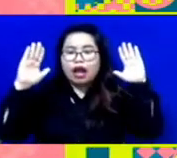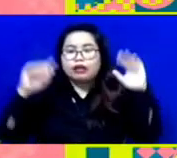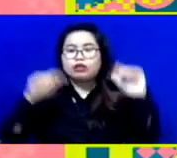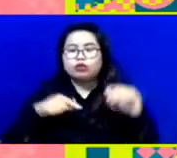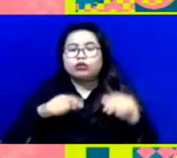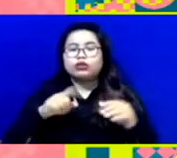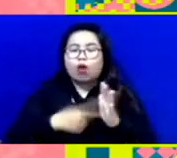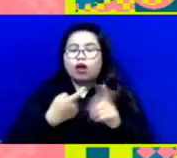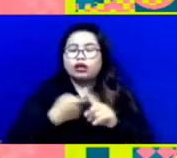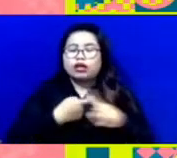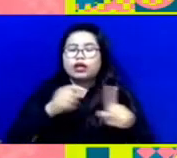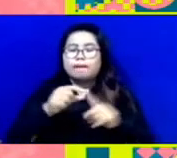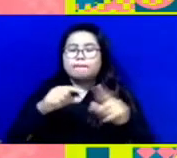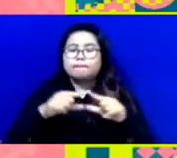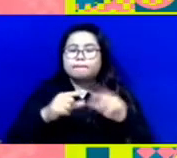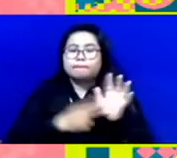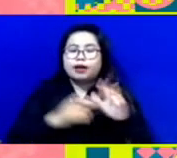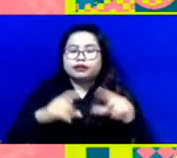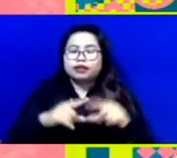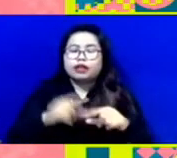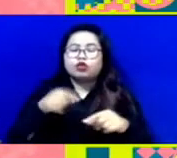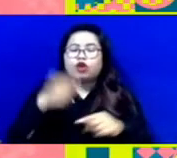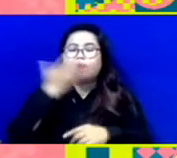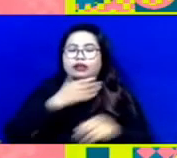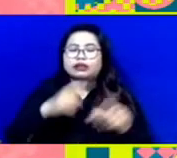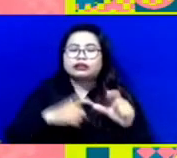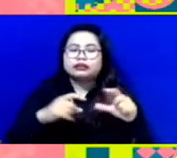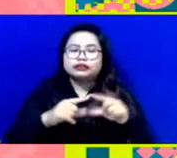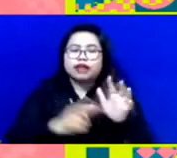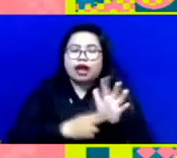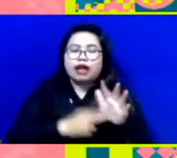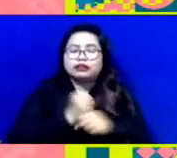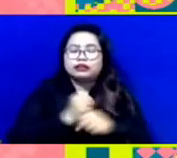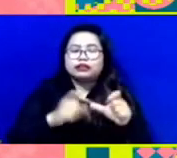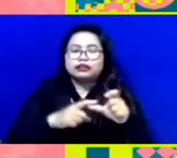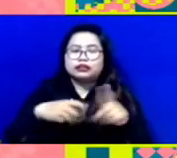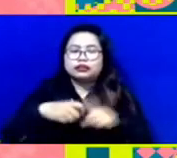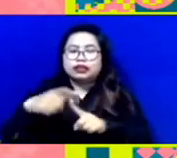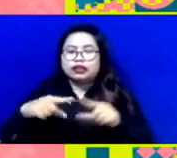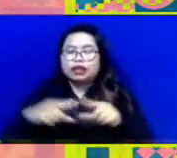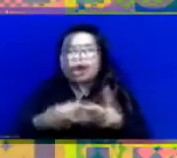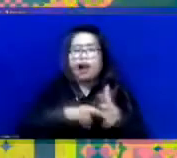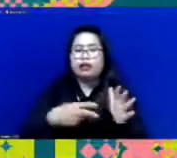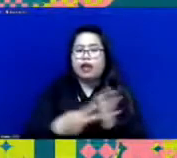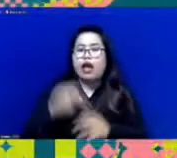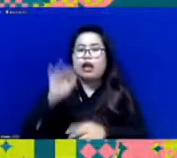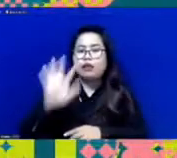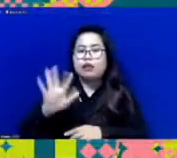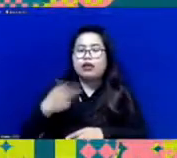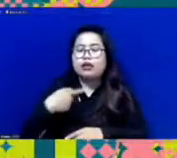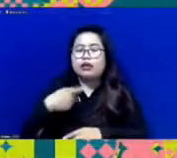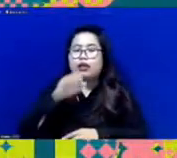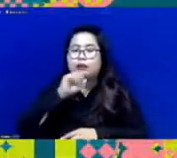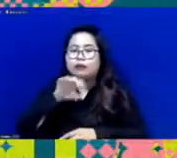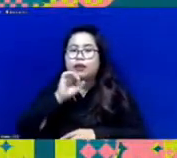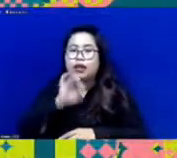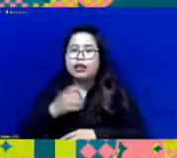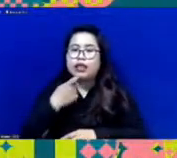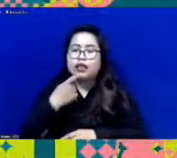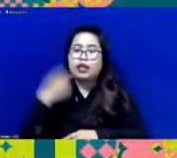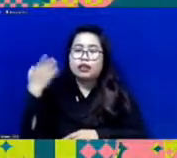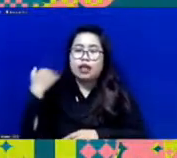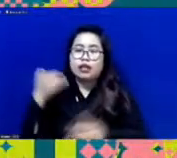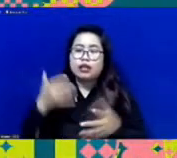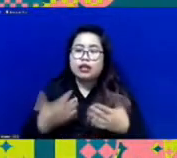So, you know, we talk about trying to create a world in which we do think about the economy, we